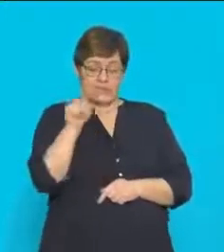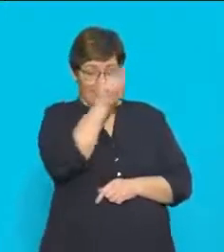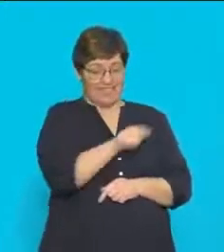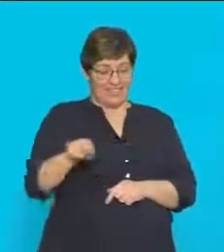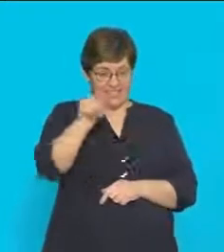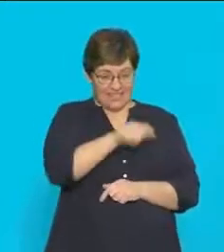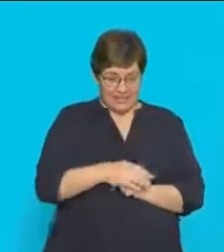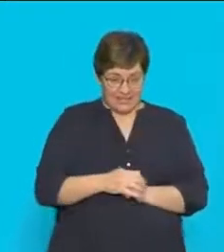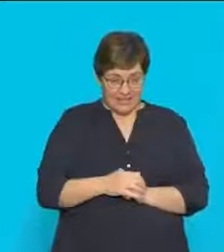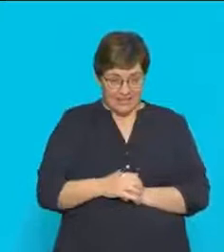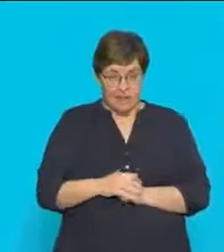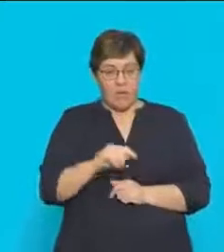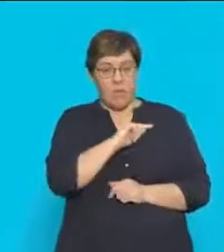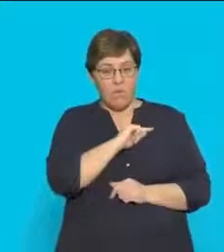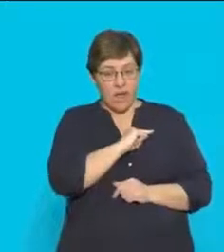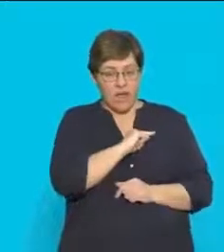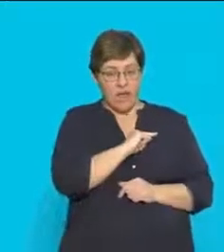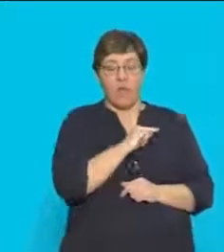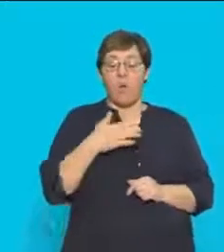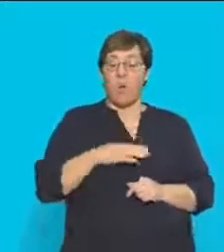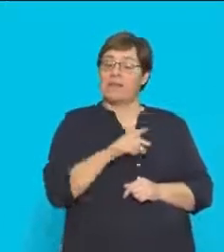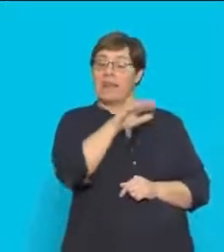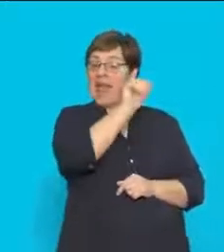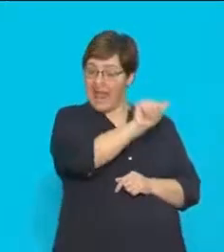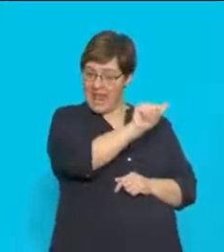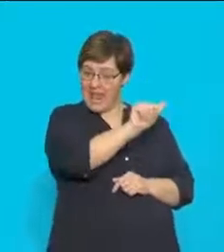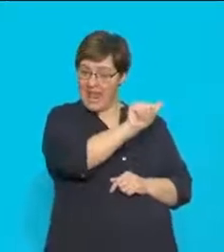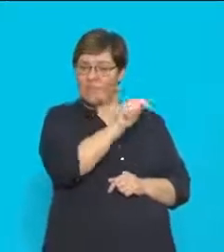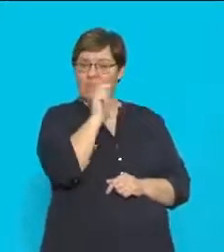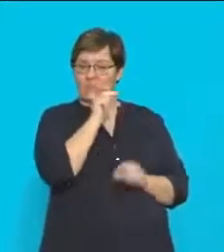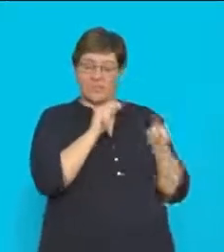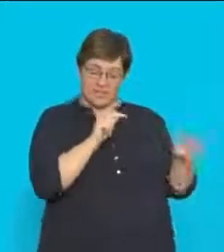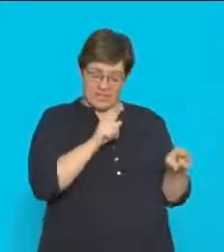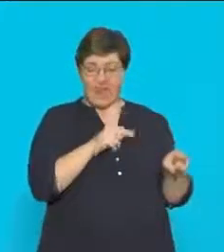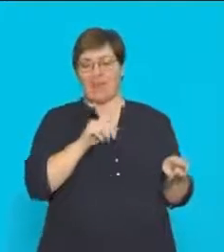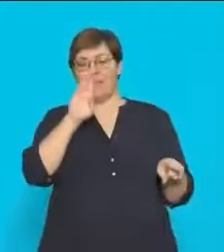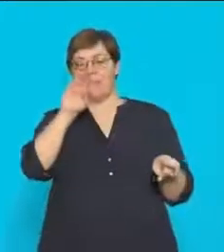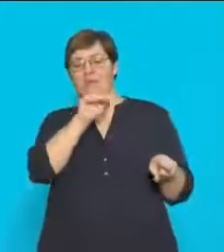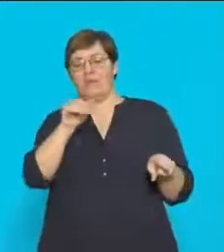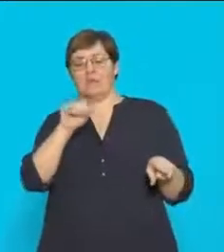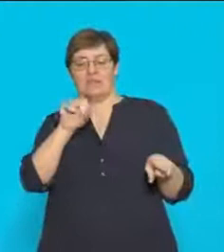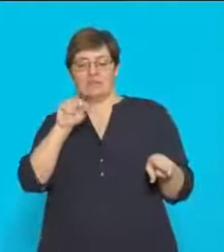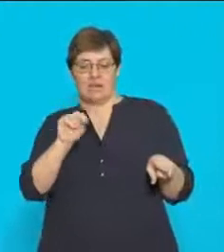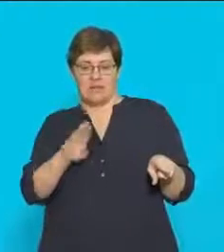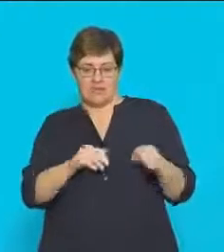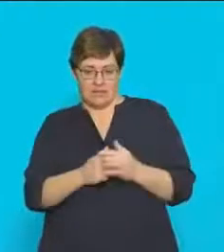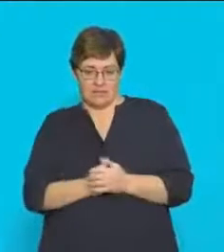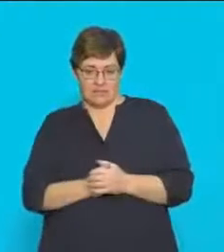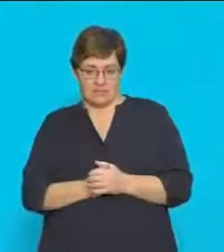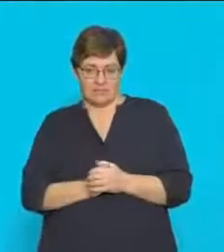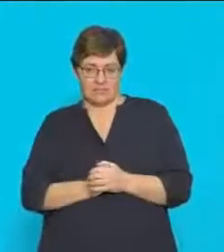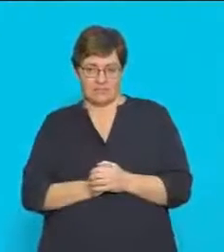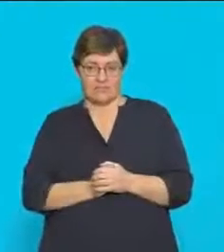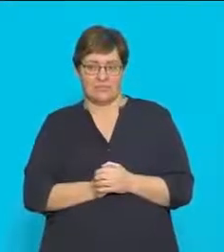version. And because we're going to find, we're looking for little a, we're probably going to use that piece. And the full pair we're given is